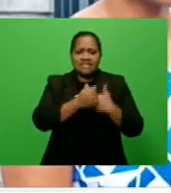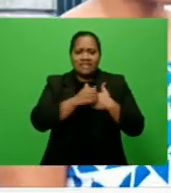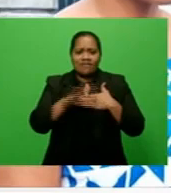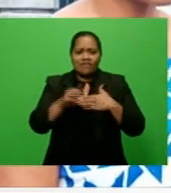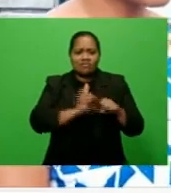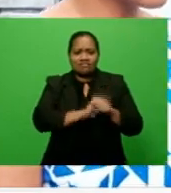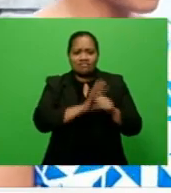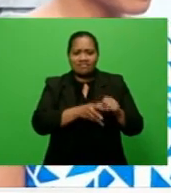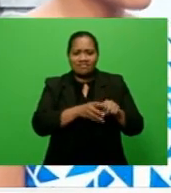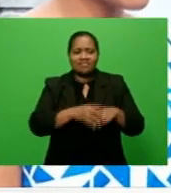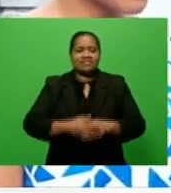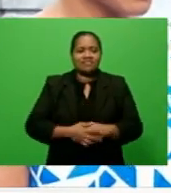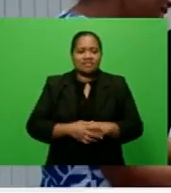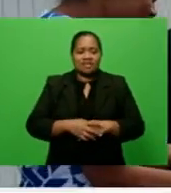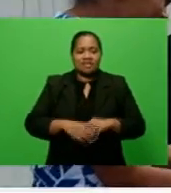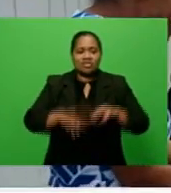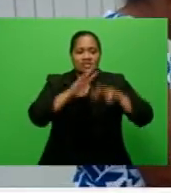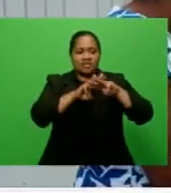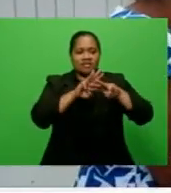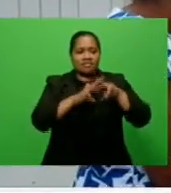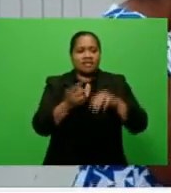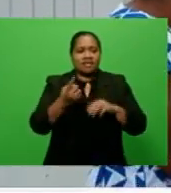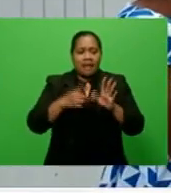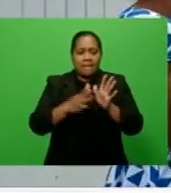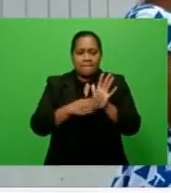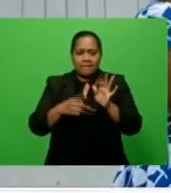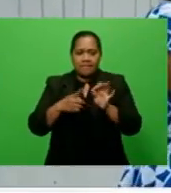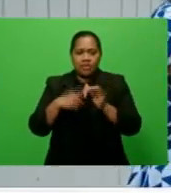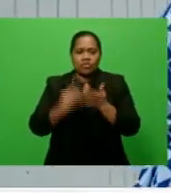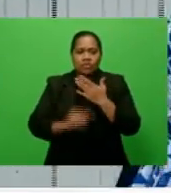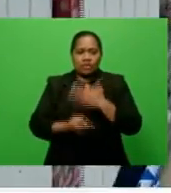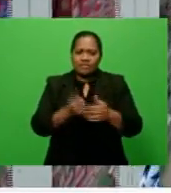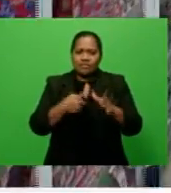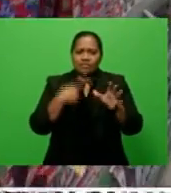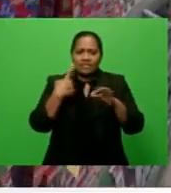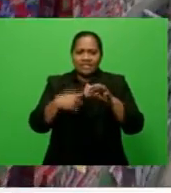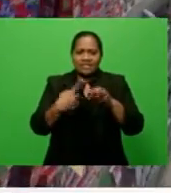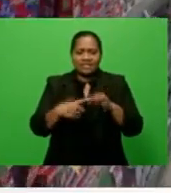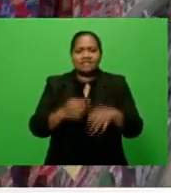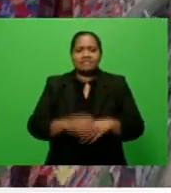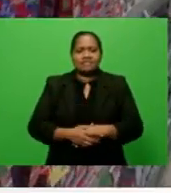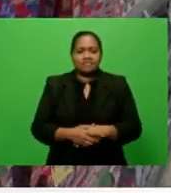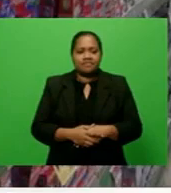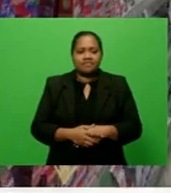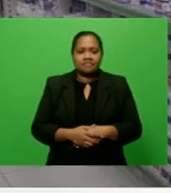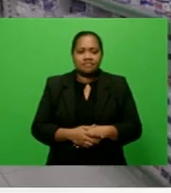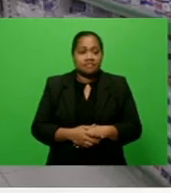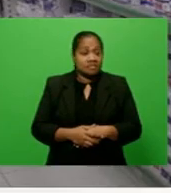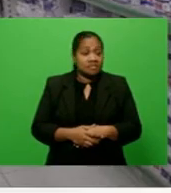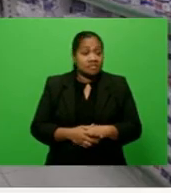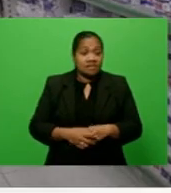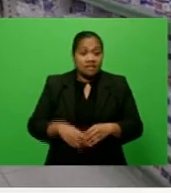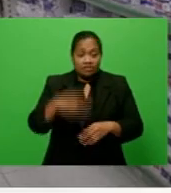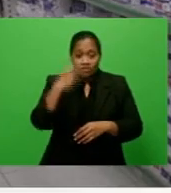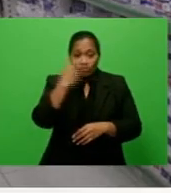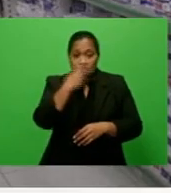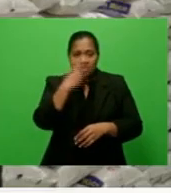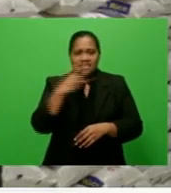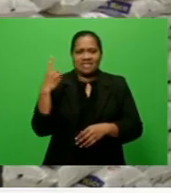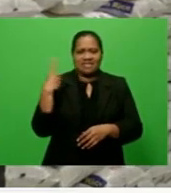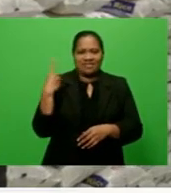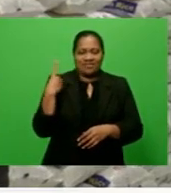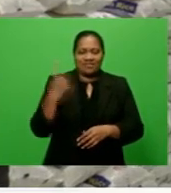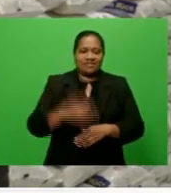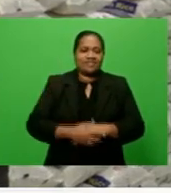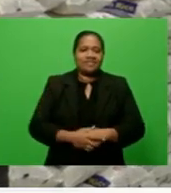COVID-19. Sudelpa MP Linda Thambuya quitted. And FCCC to monitor duty and tax